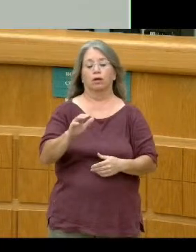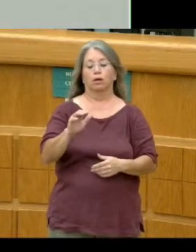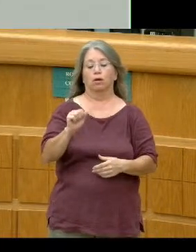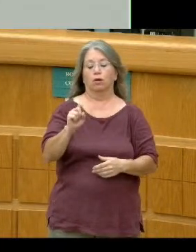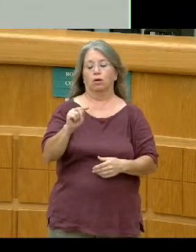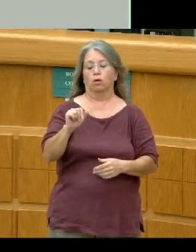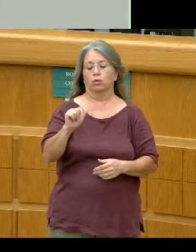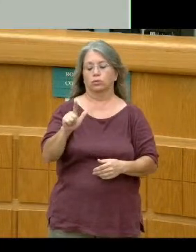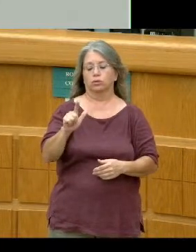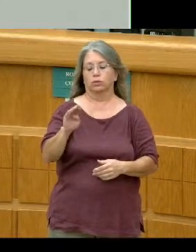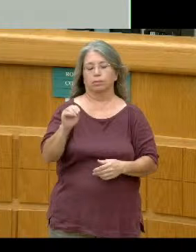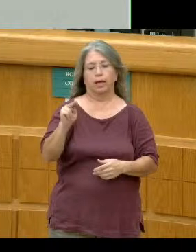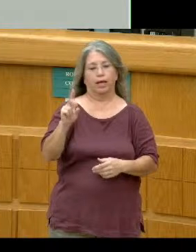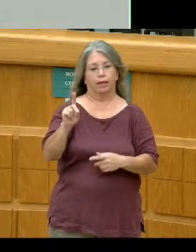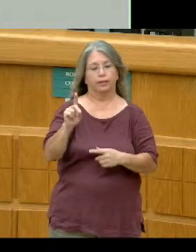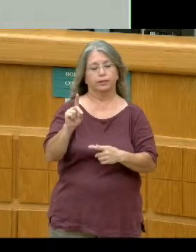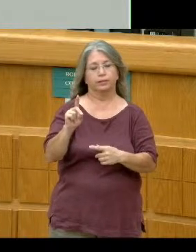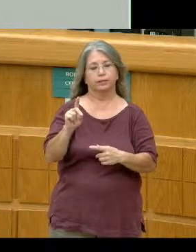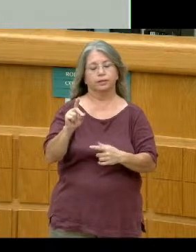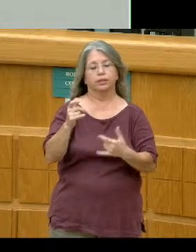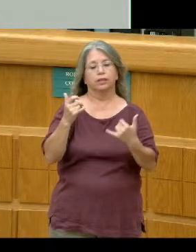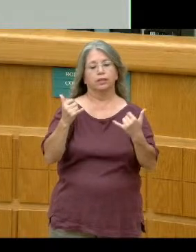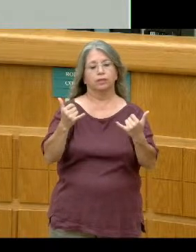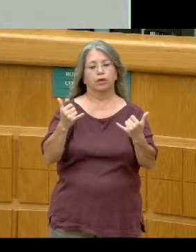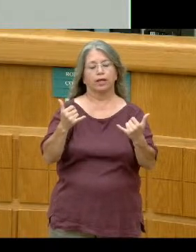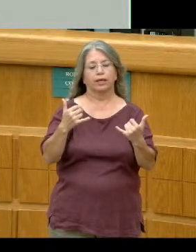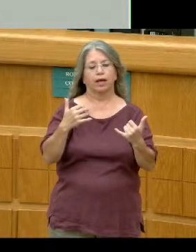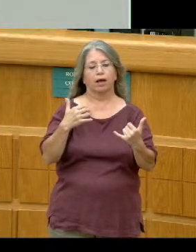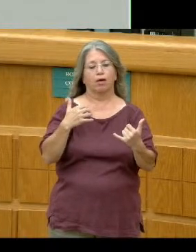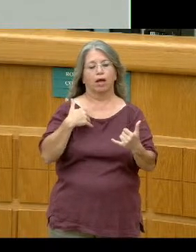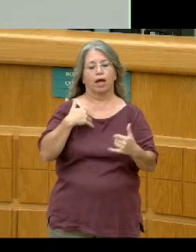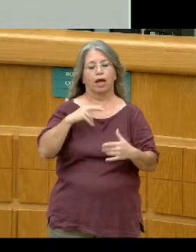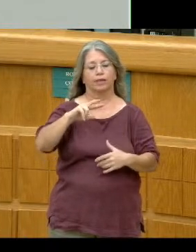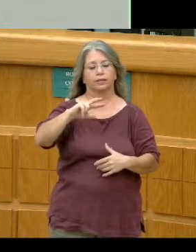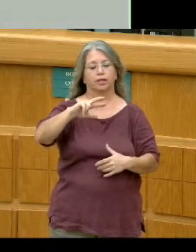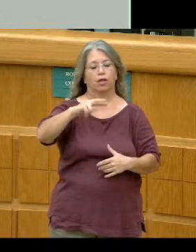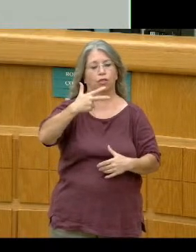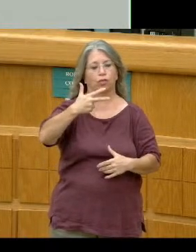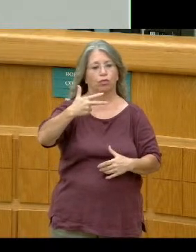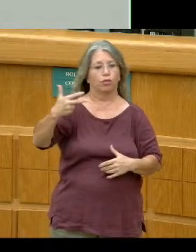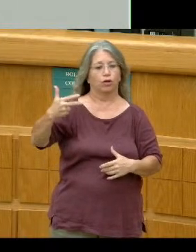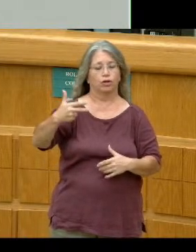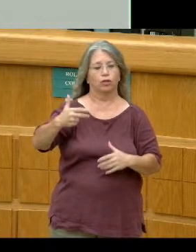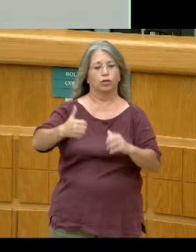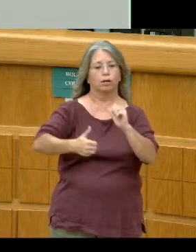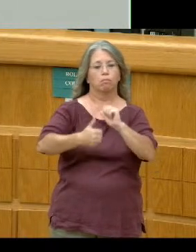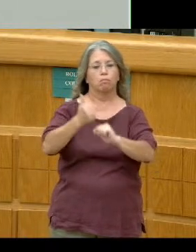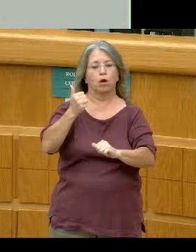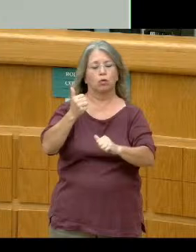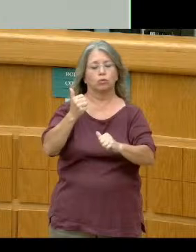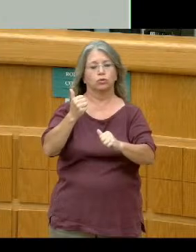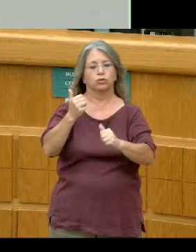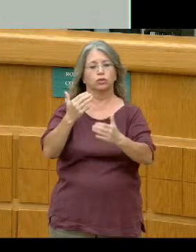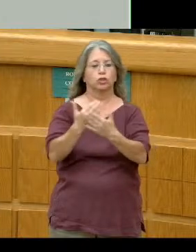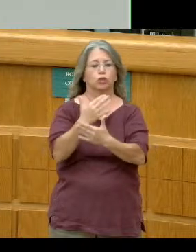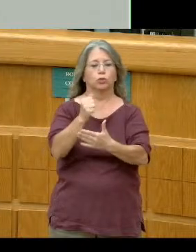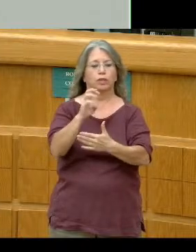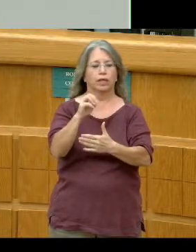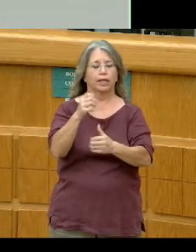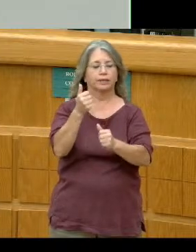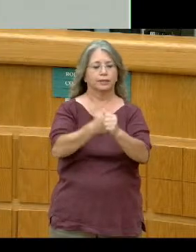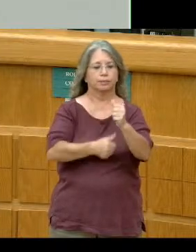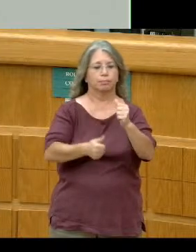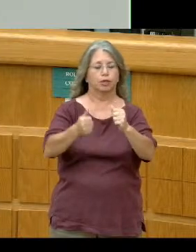is currently has the third most average new cases per day per capita, which in this case means